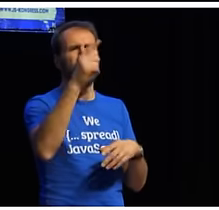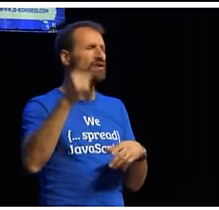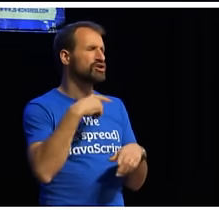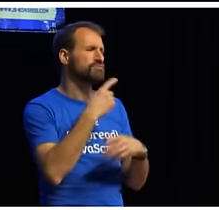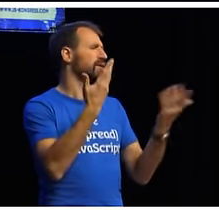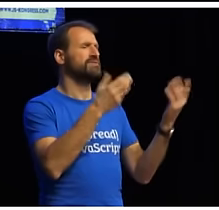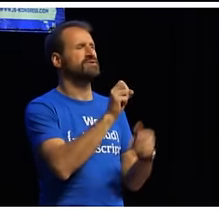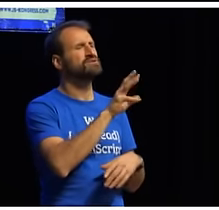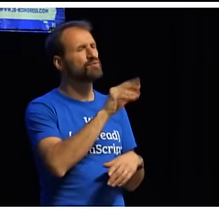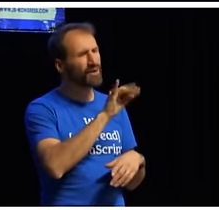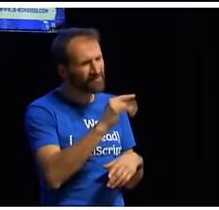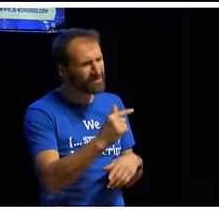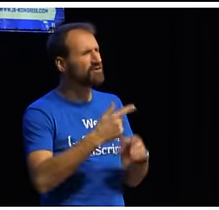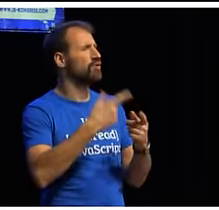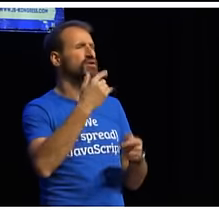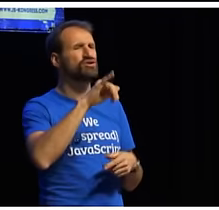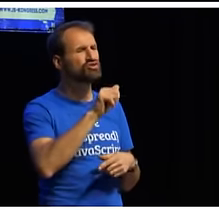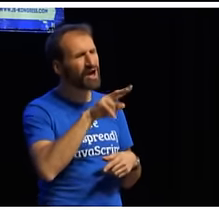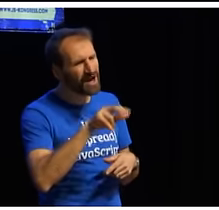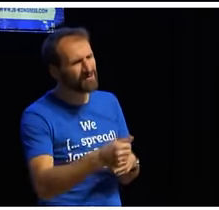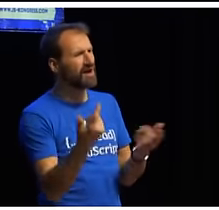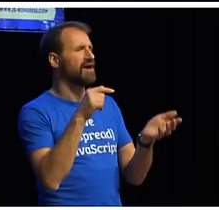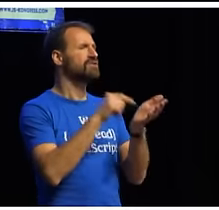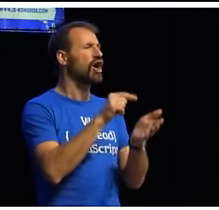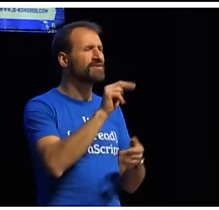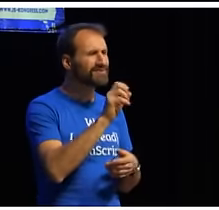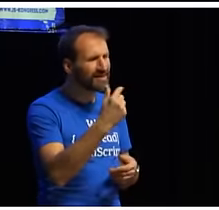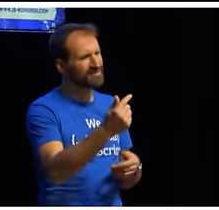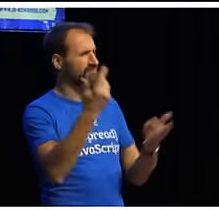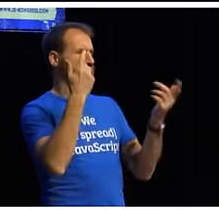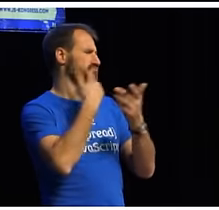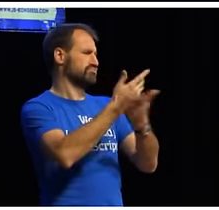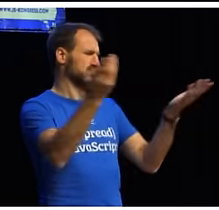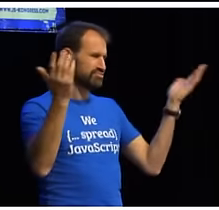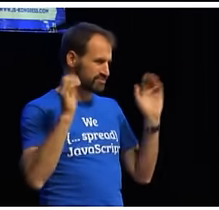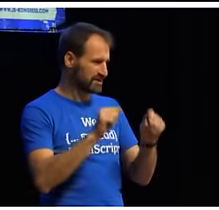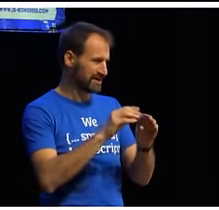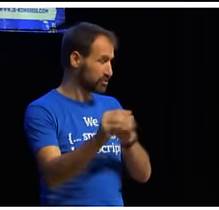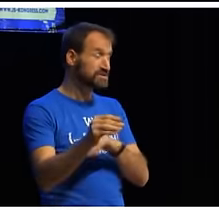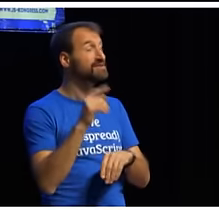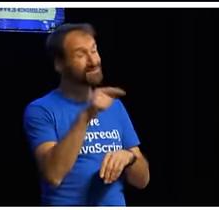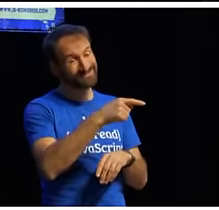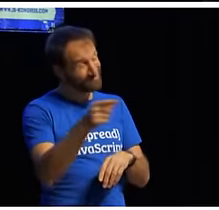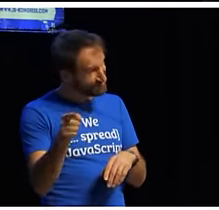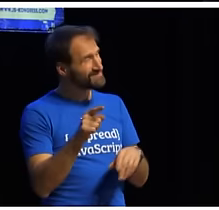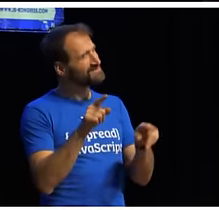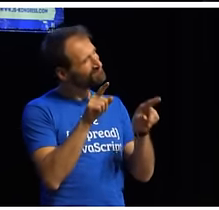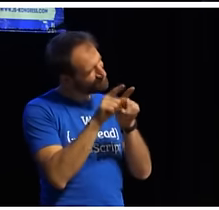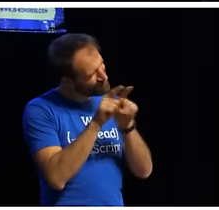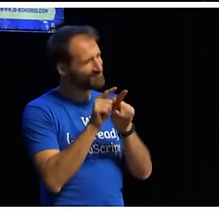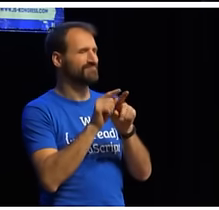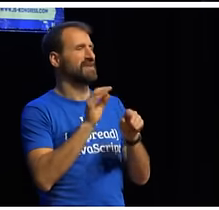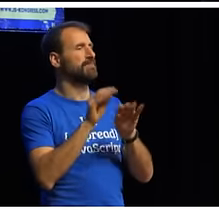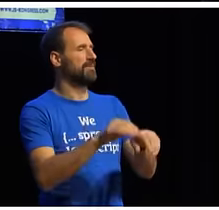or Java or .NET you can use. And they have pretty much all the same implementation of this observable